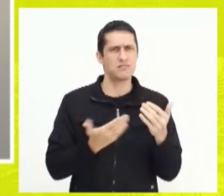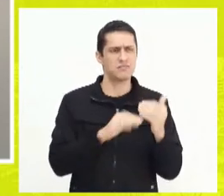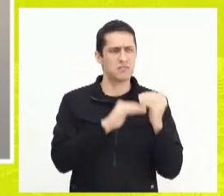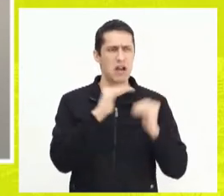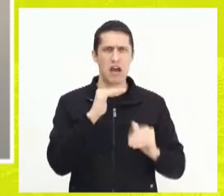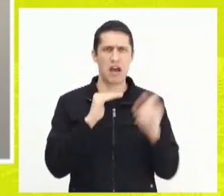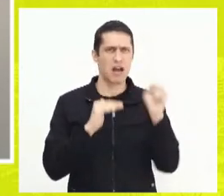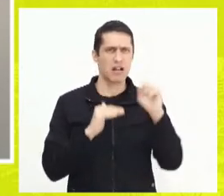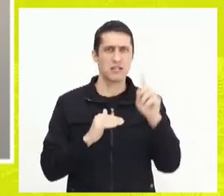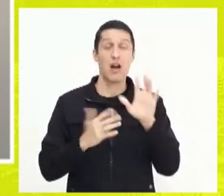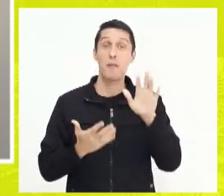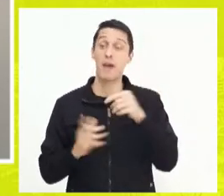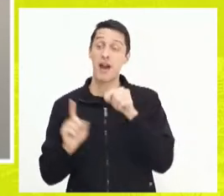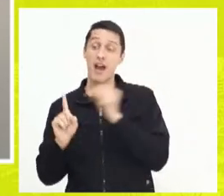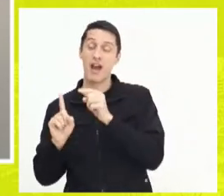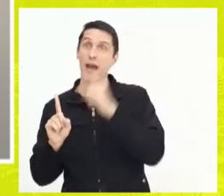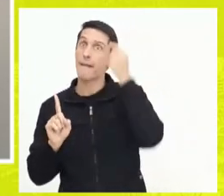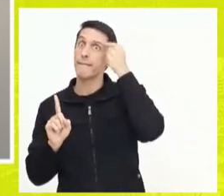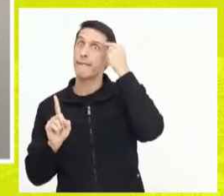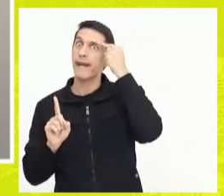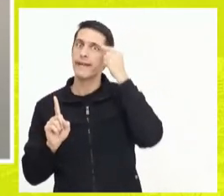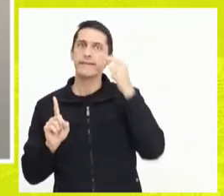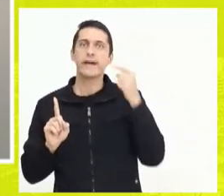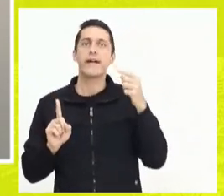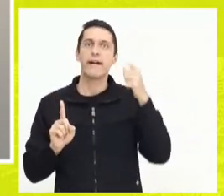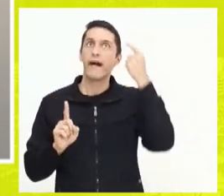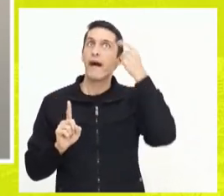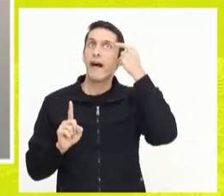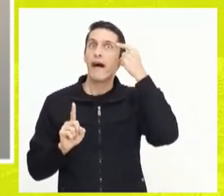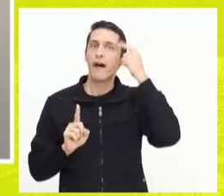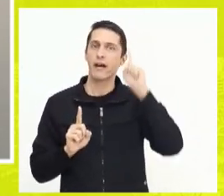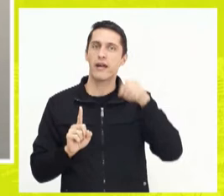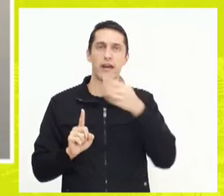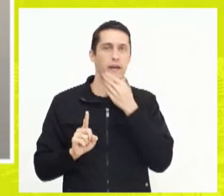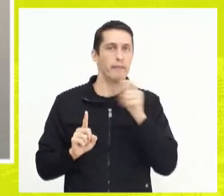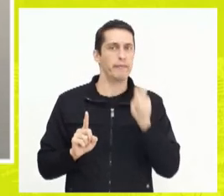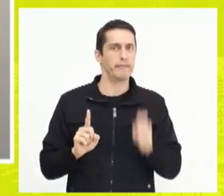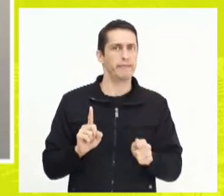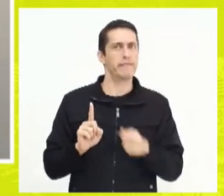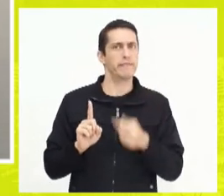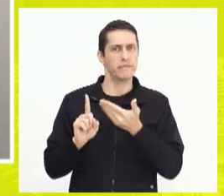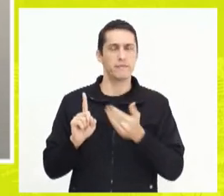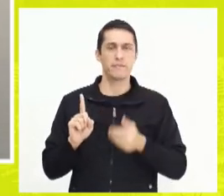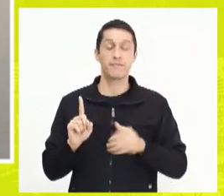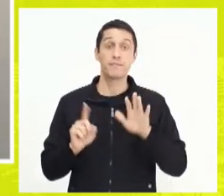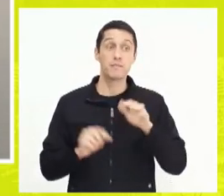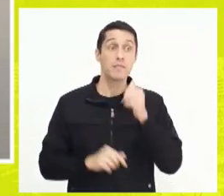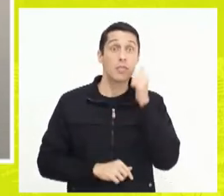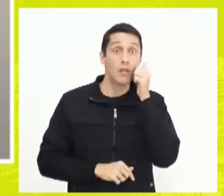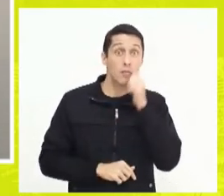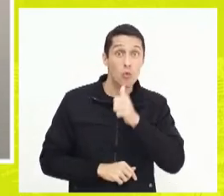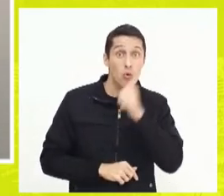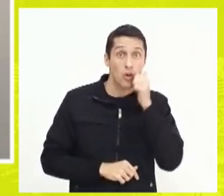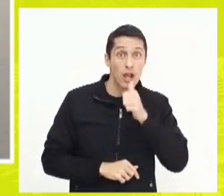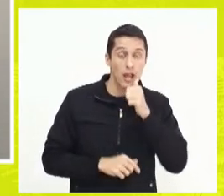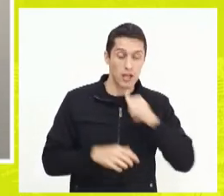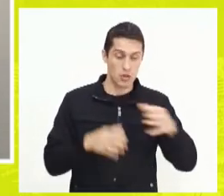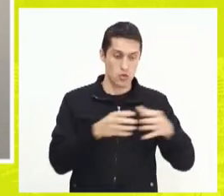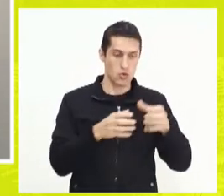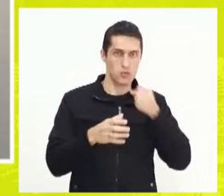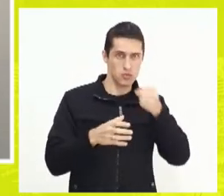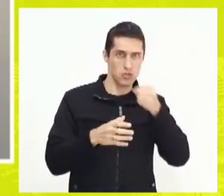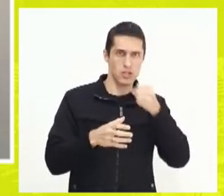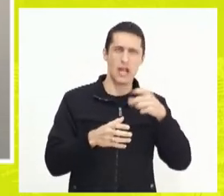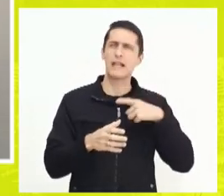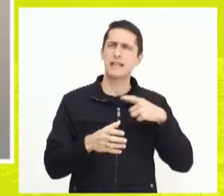many of the leading uh job positions in some new rooms there's more women than